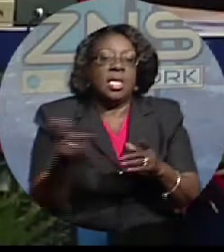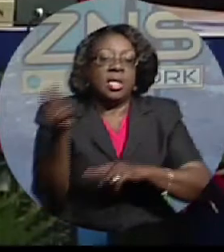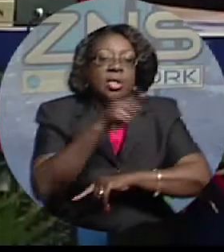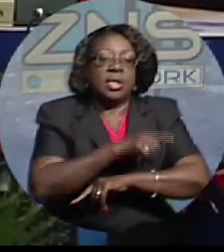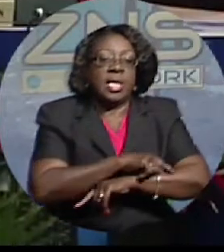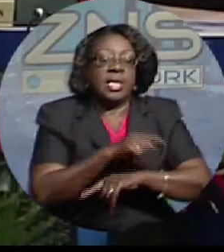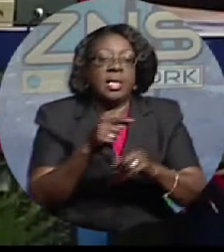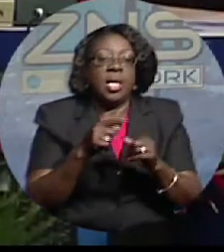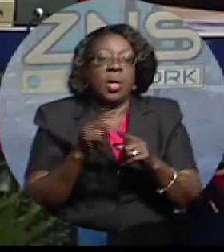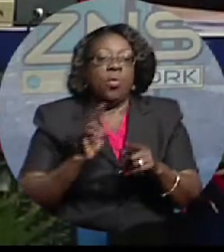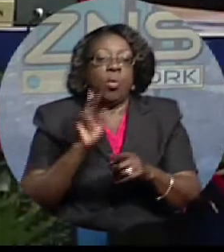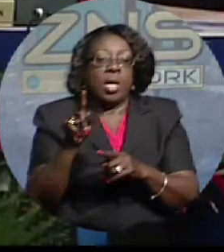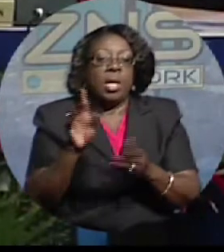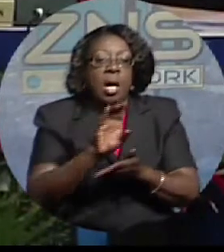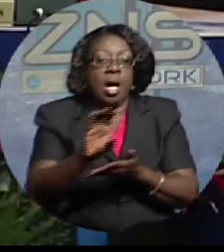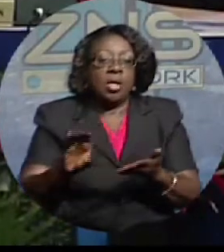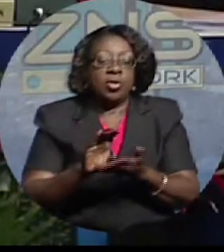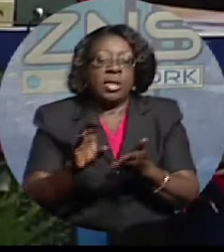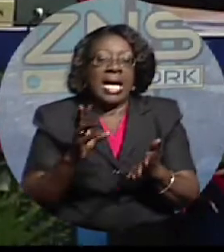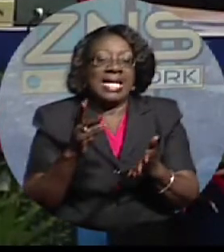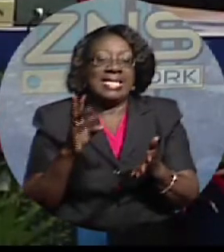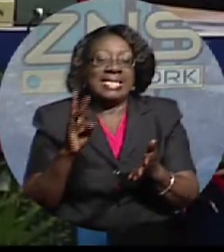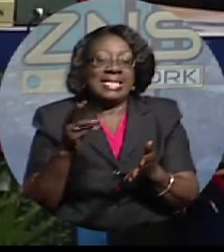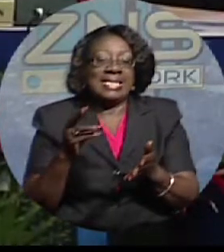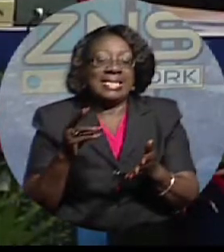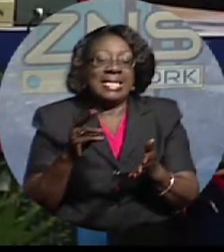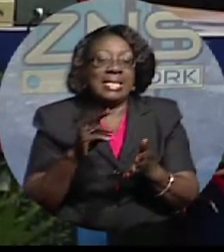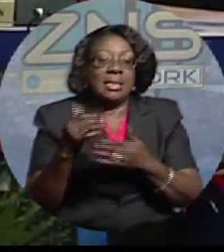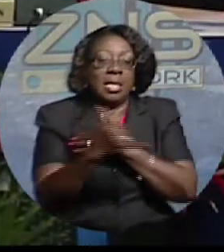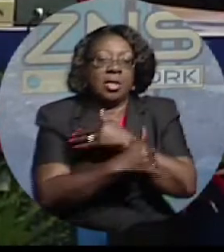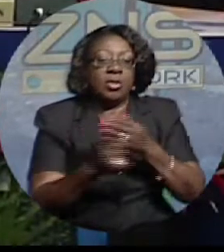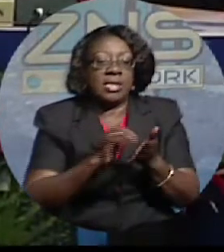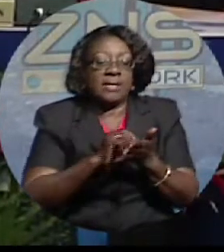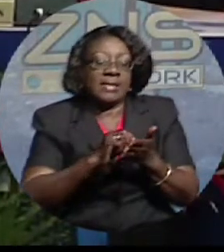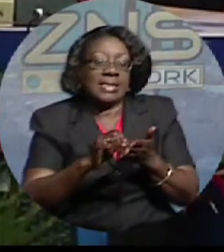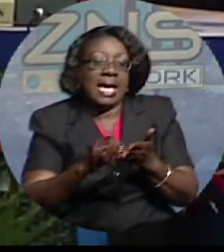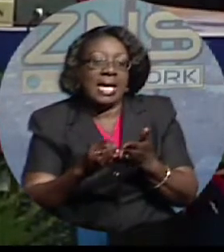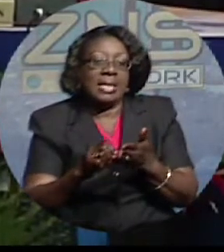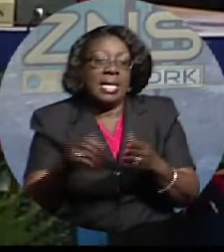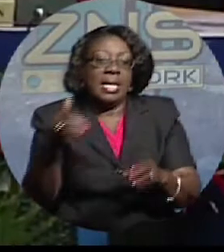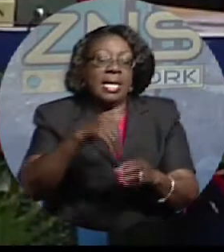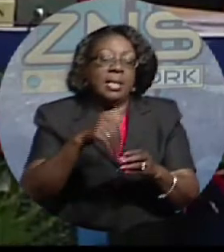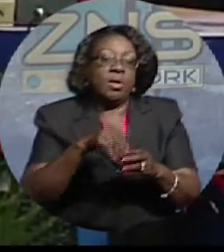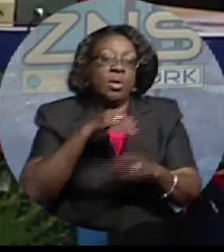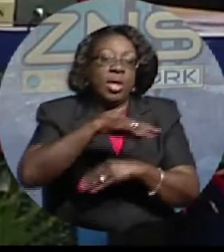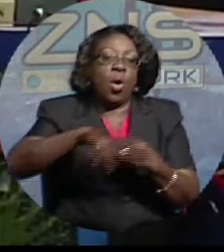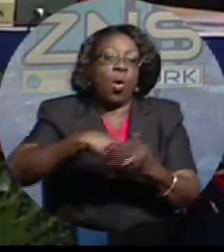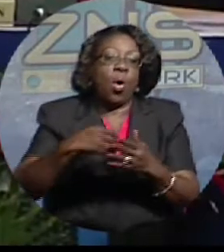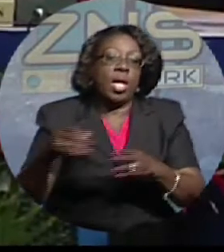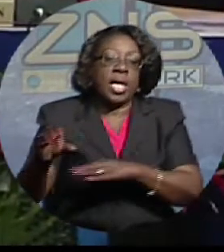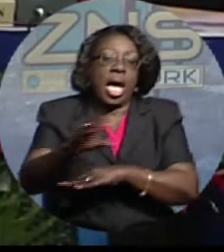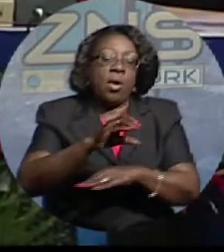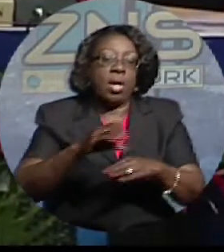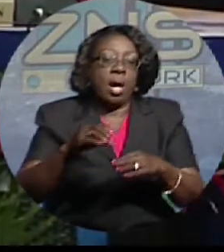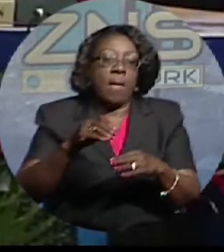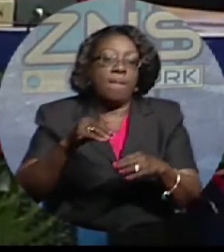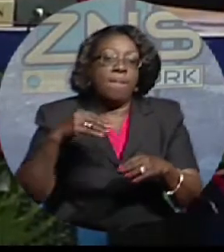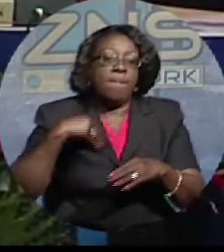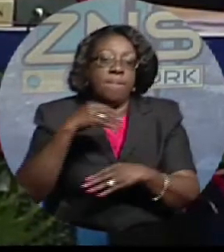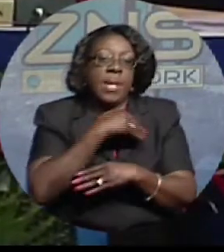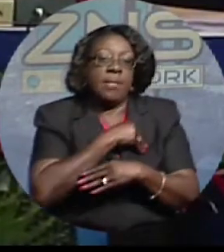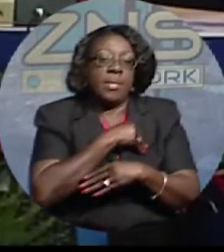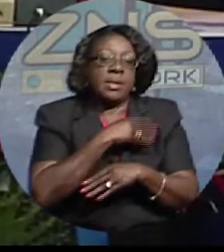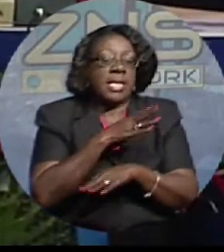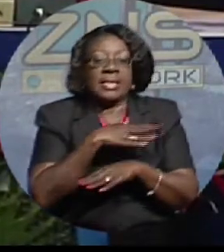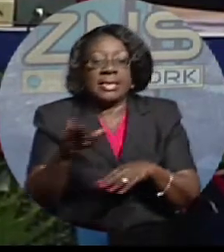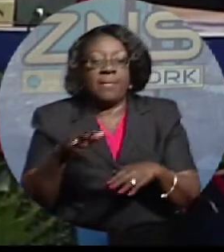date, 116 states have signed the Arms Trade Treaty, including all CARICOM members except, I believe,